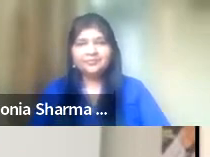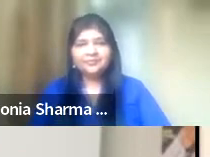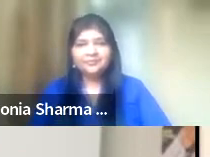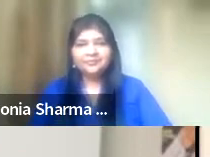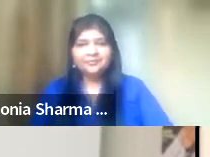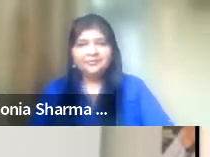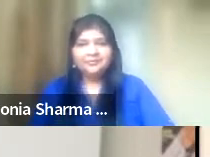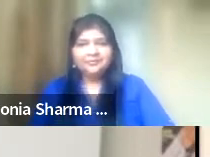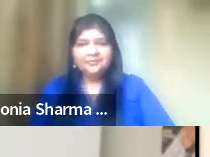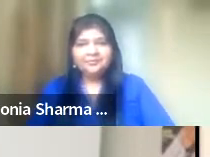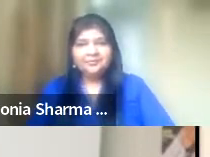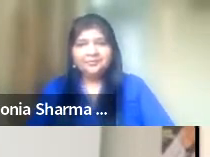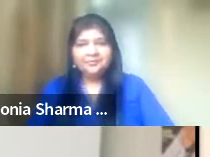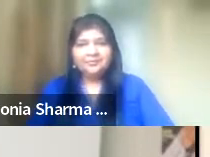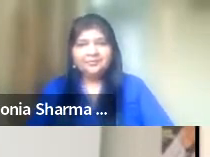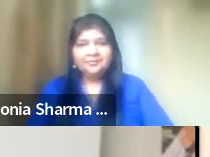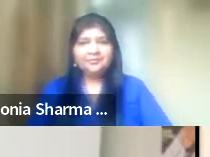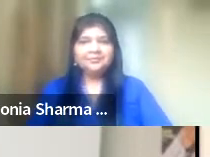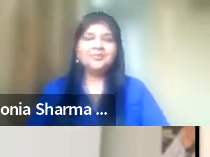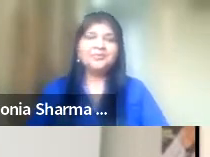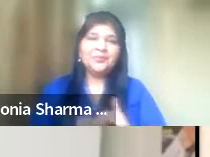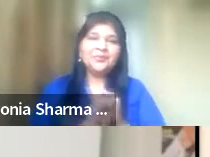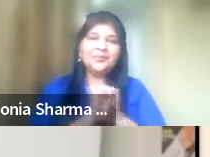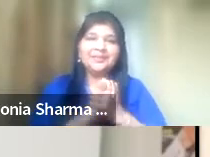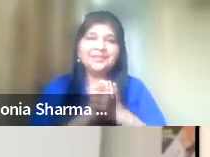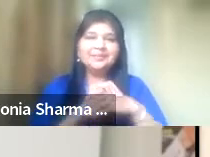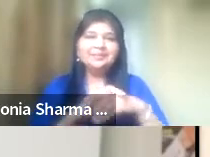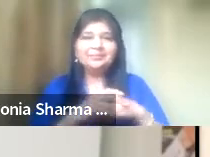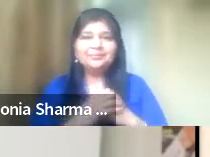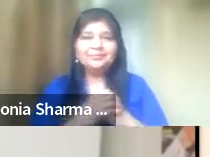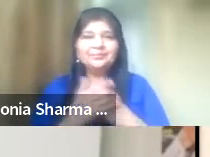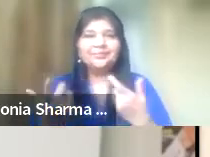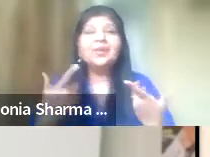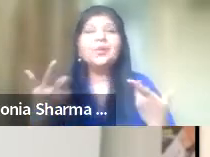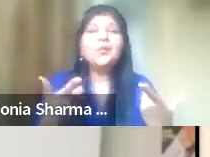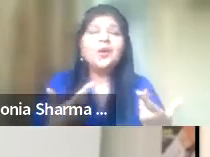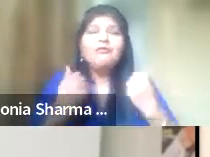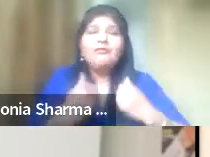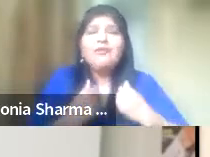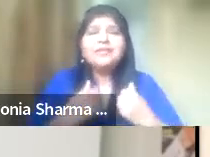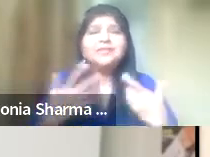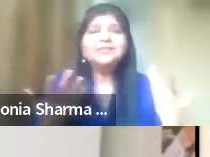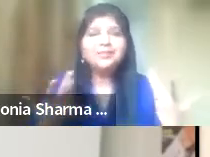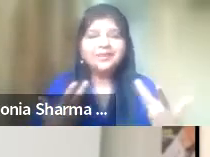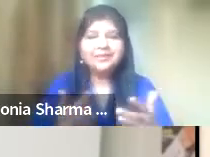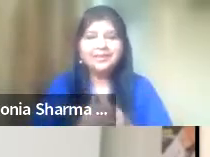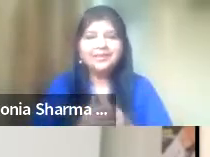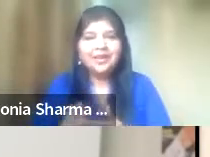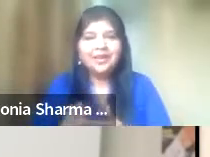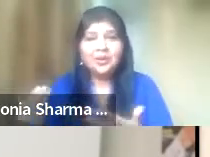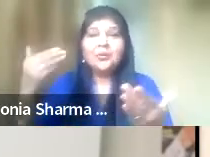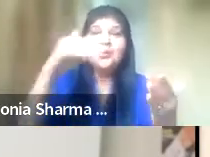so my friends what are you all waiting for go to www